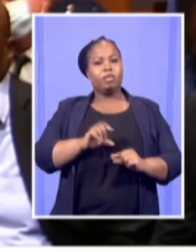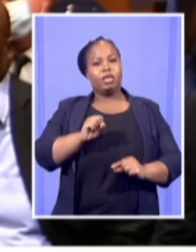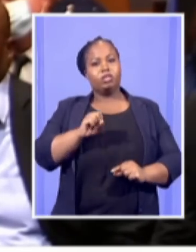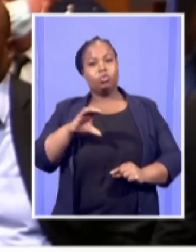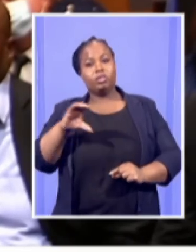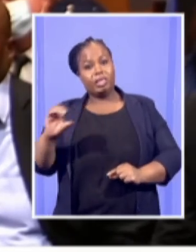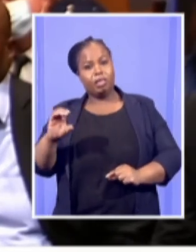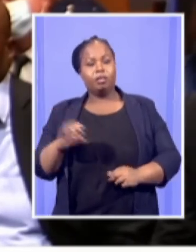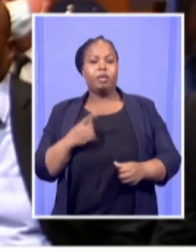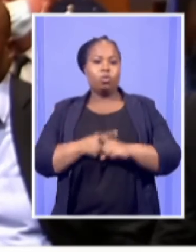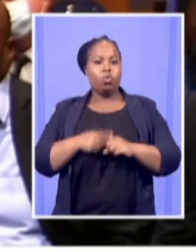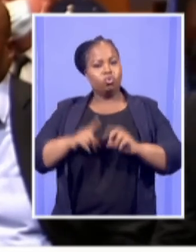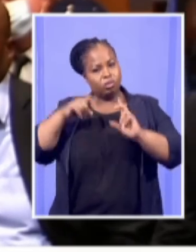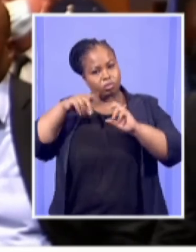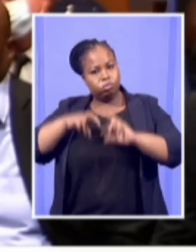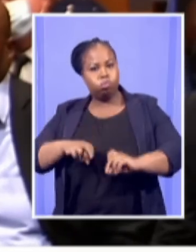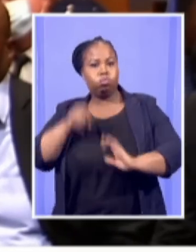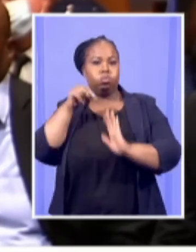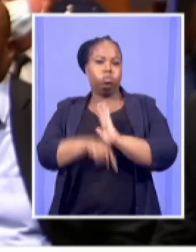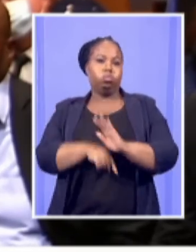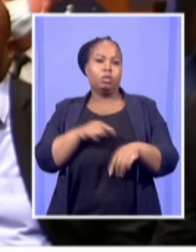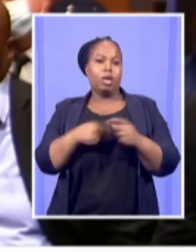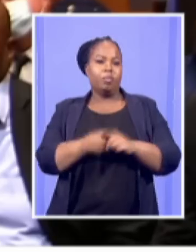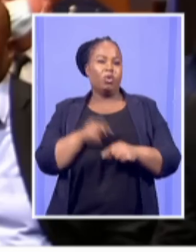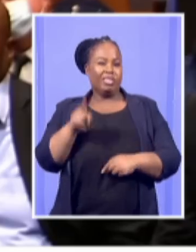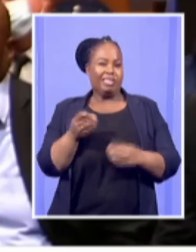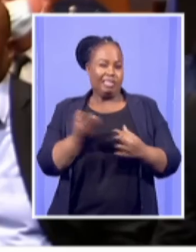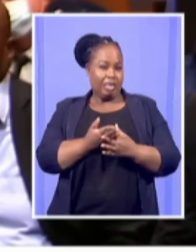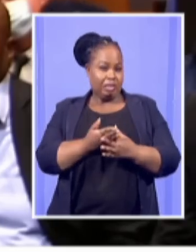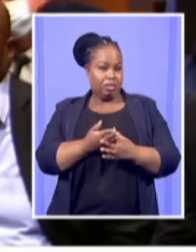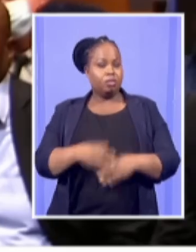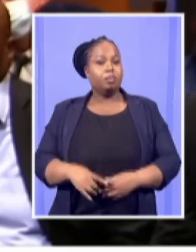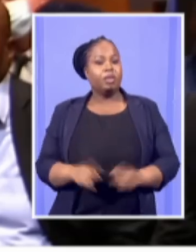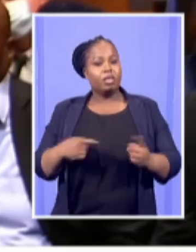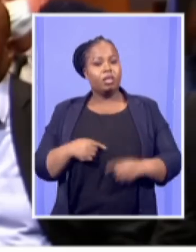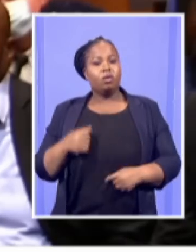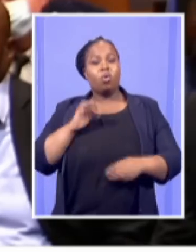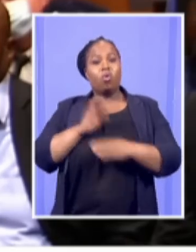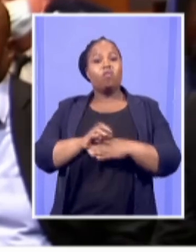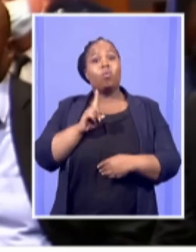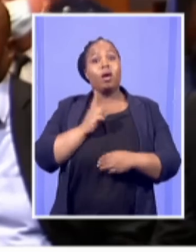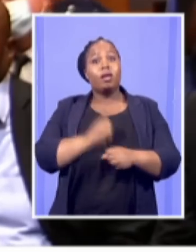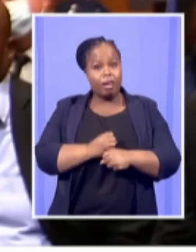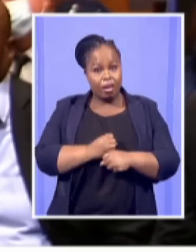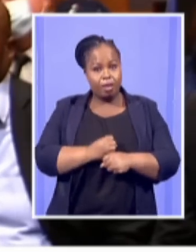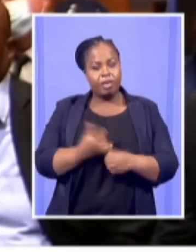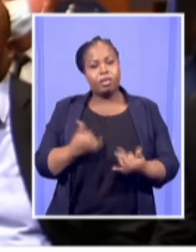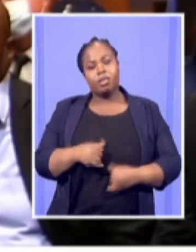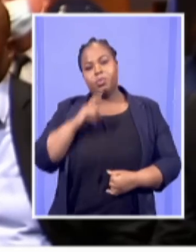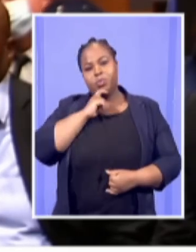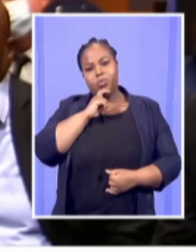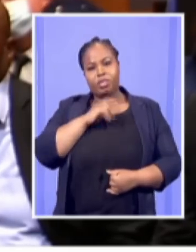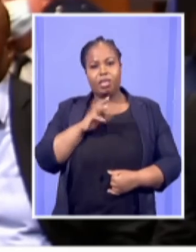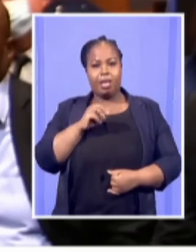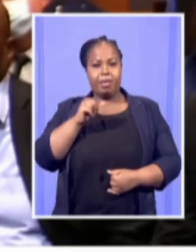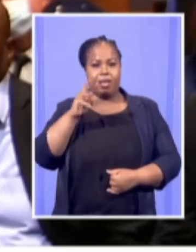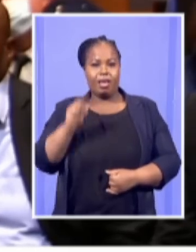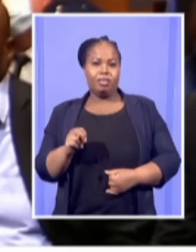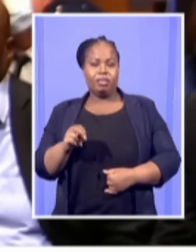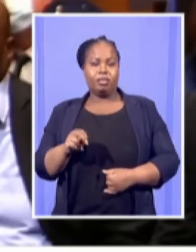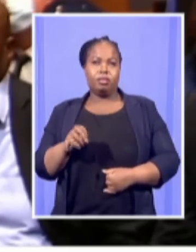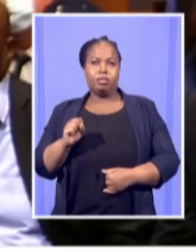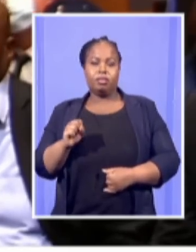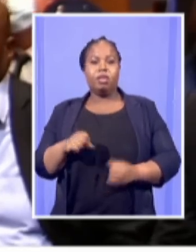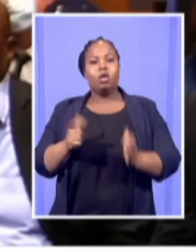an extensive investigation into the subject matter of this case, running over more than a year, utilising MNS attorneys.